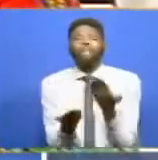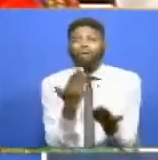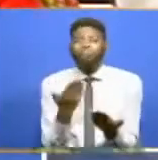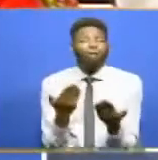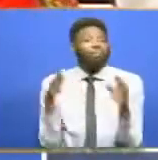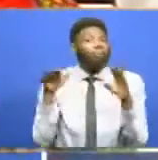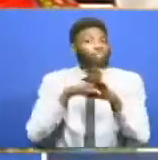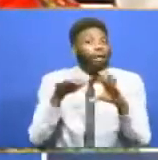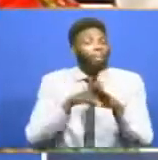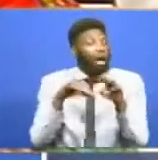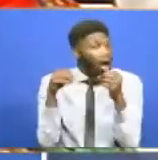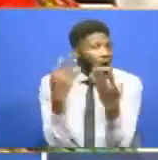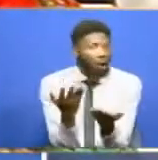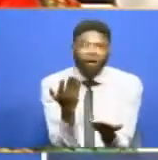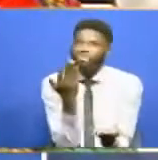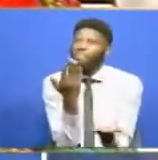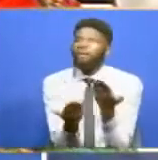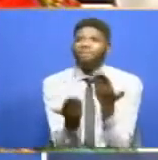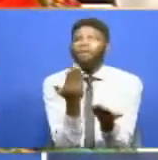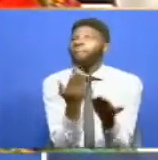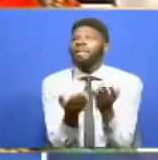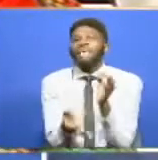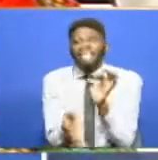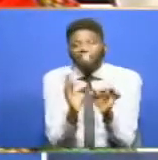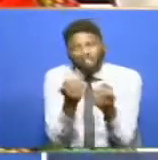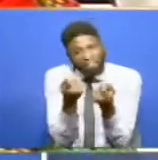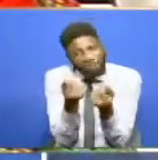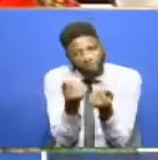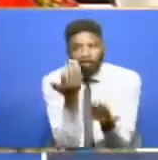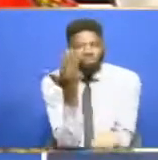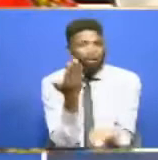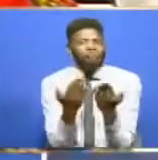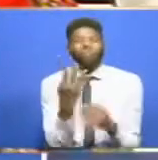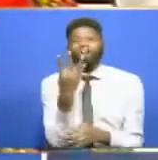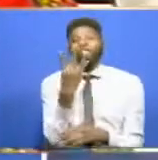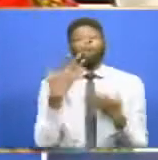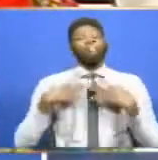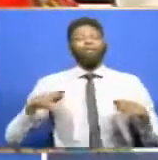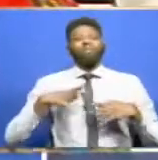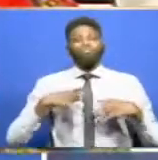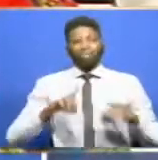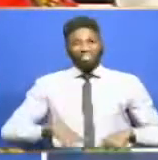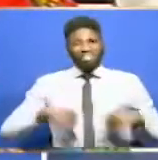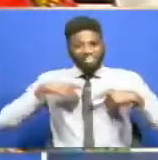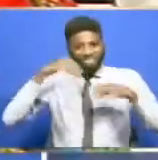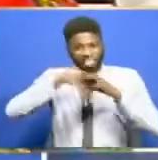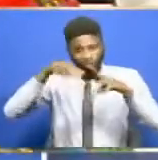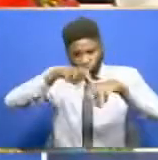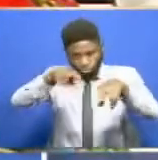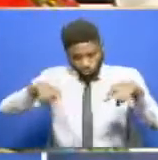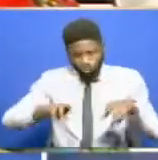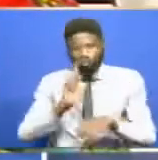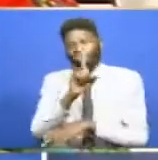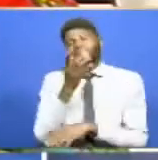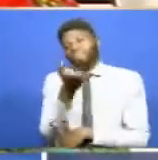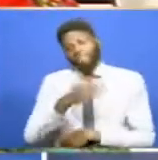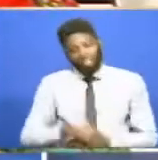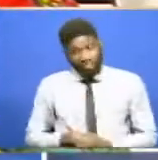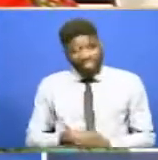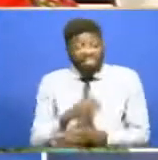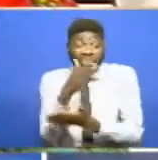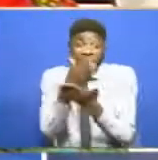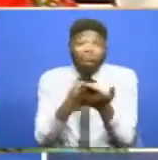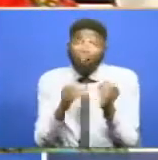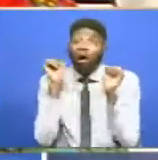probably a minimum of four people living in that same house. Some can be